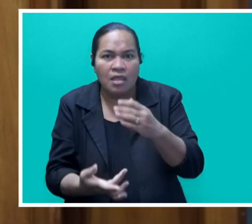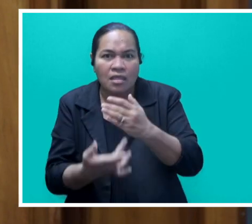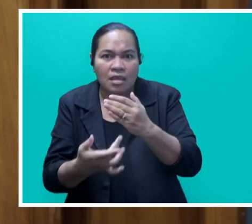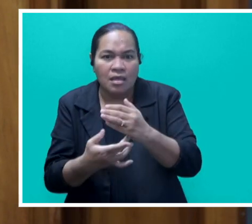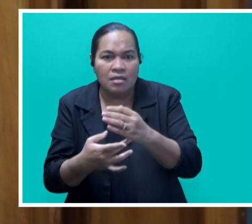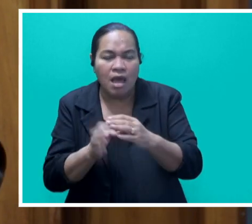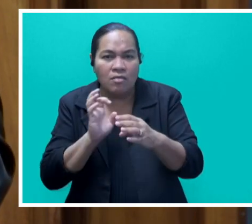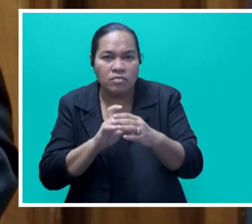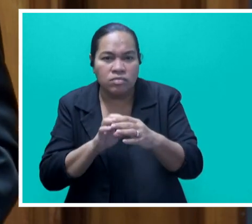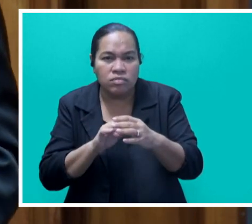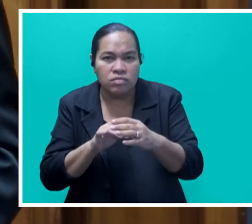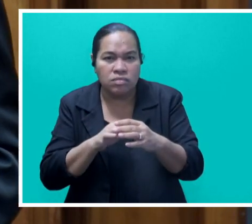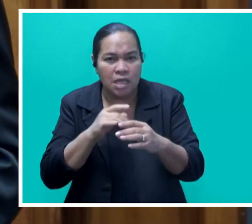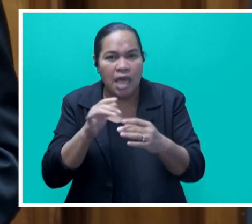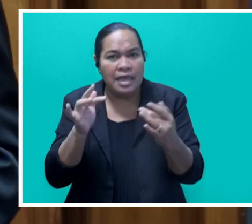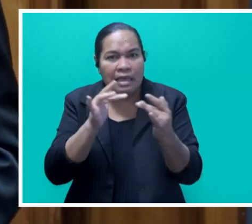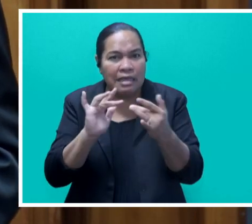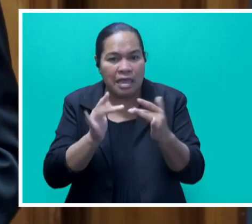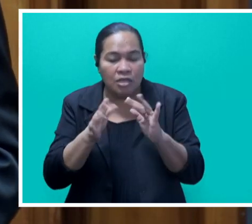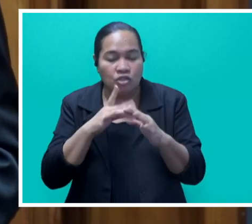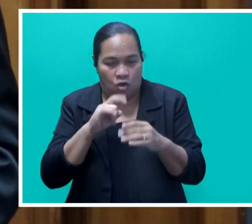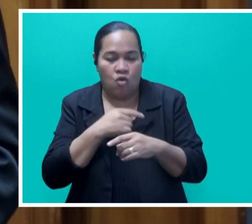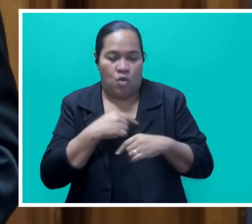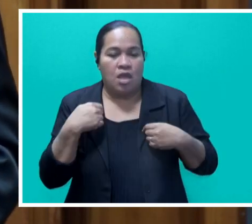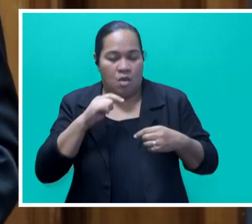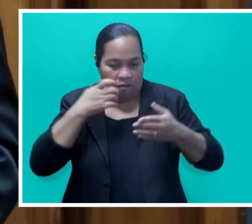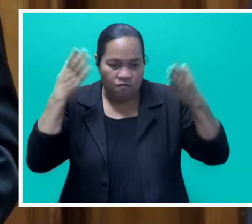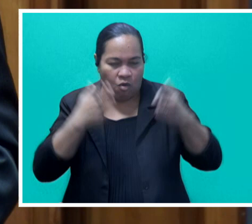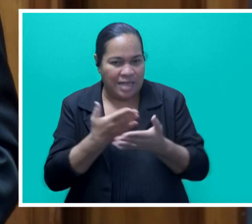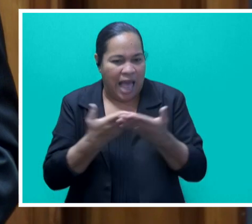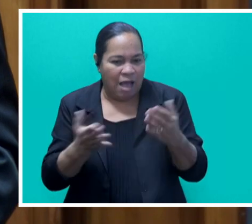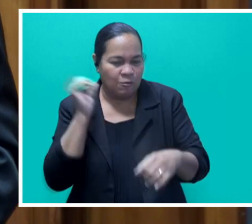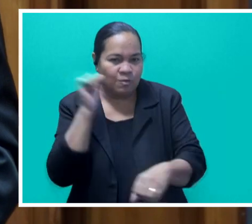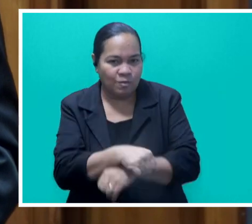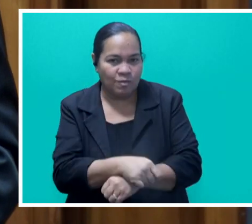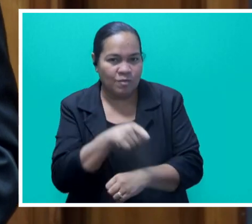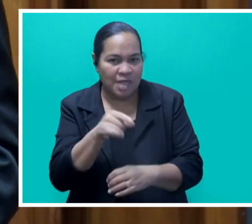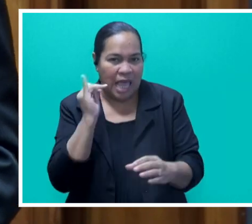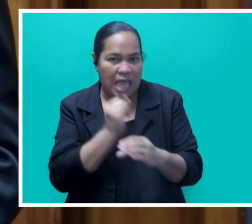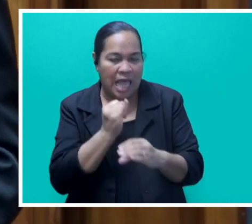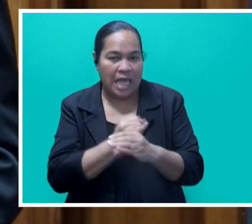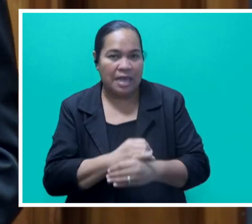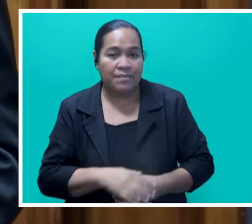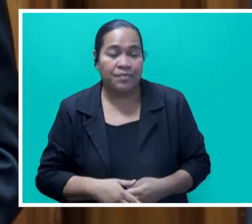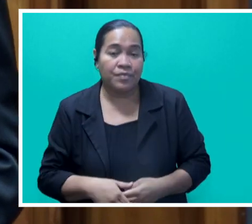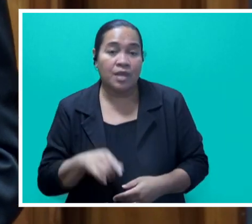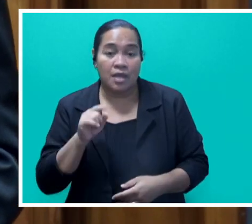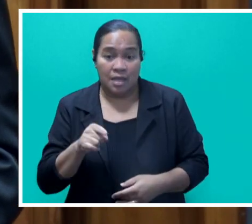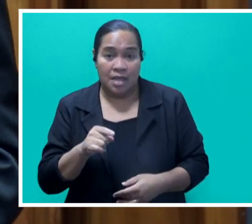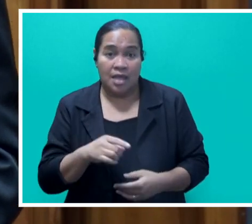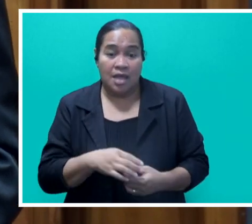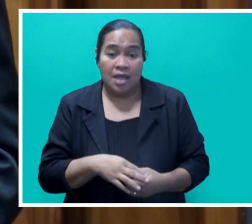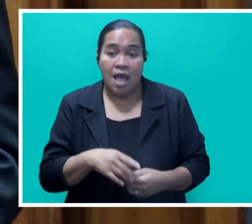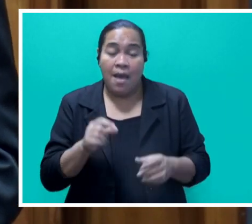ministry will focus on and committing resources to. With regard to the media industry, as mentioned by the